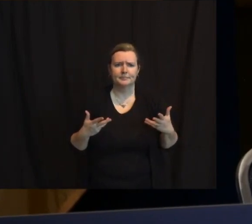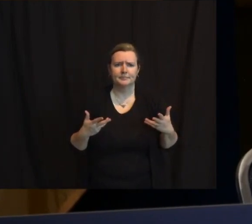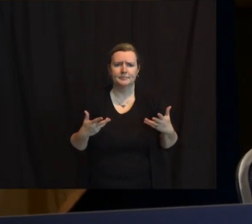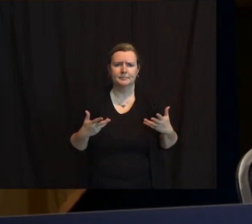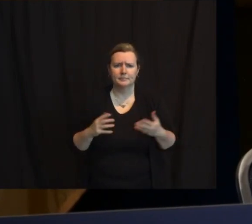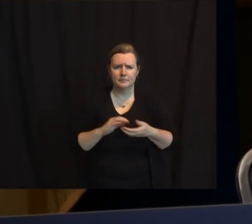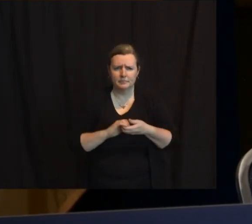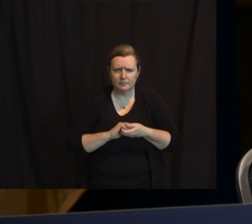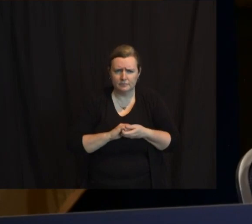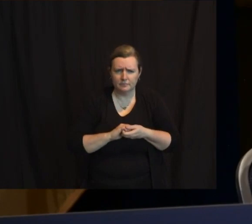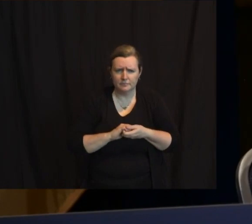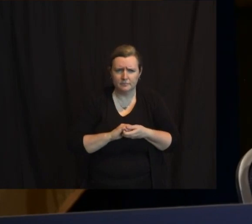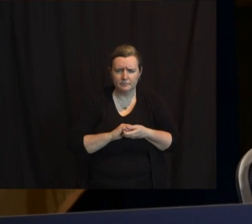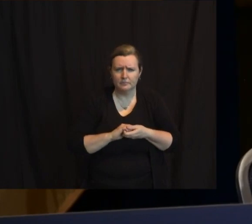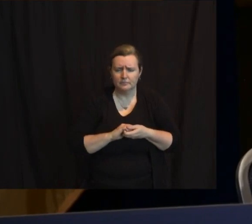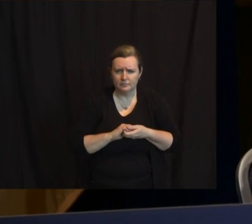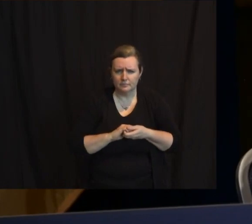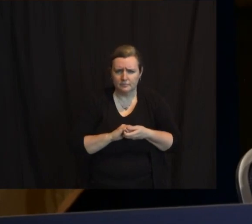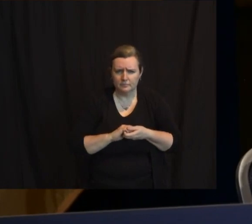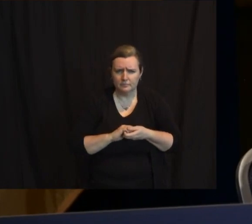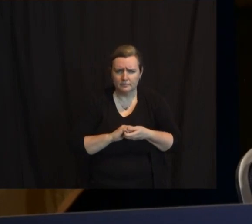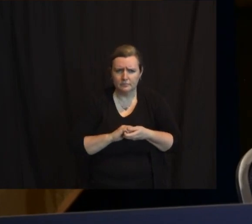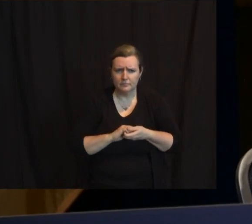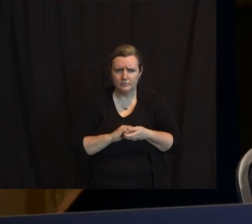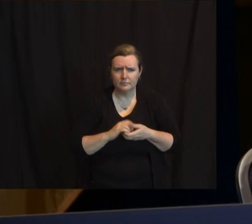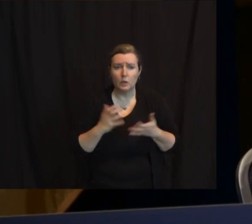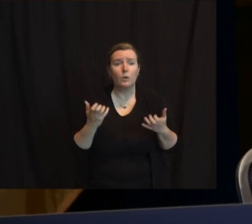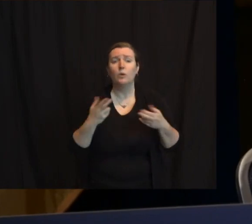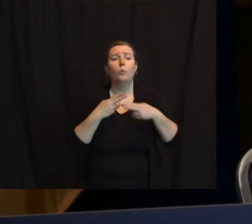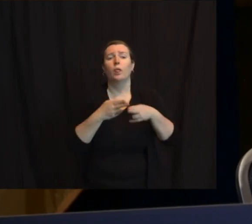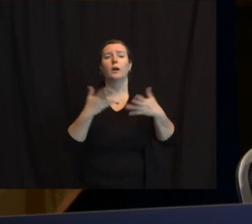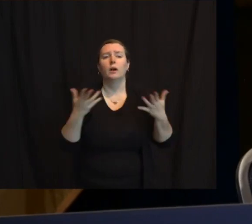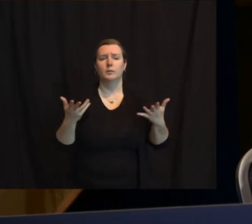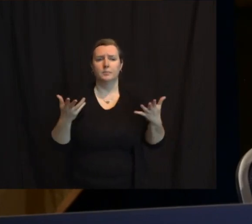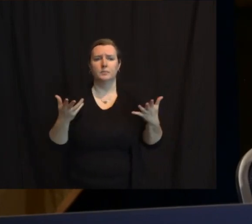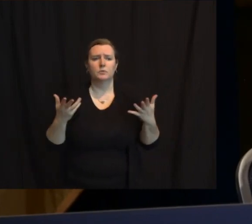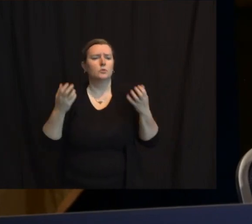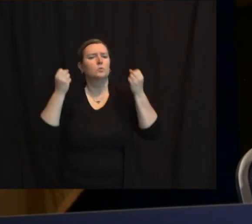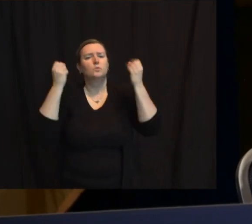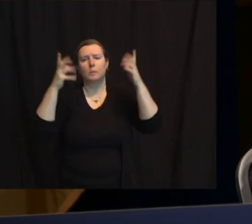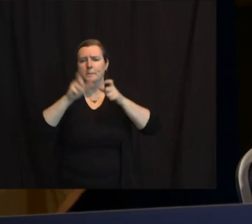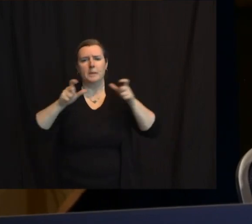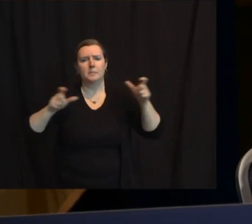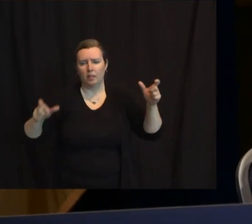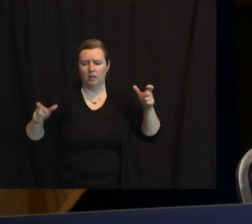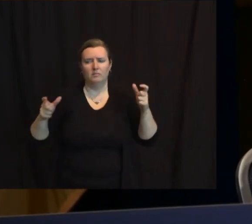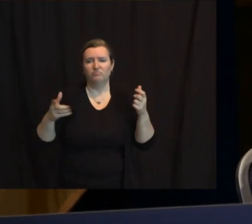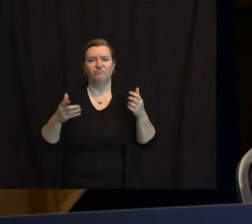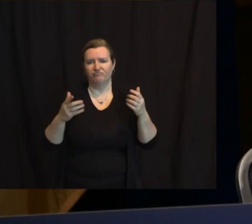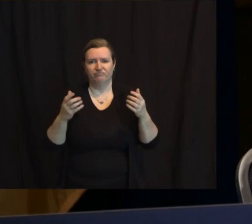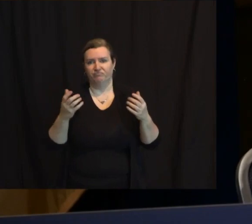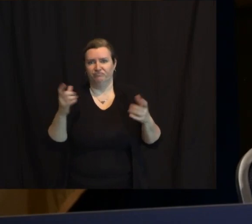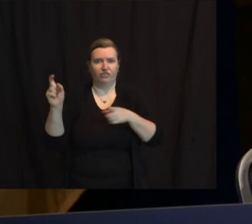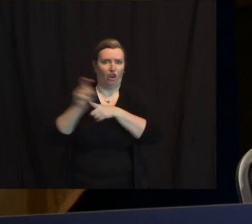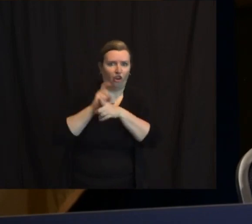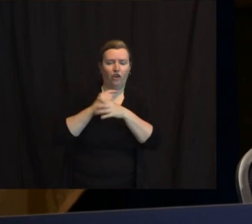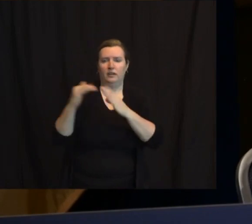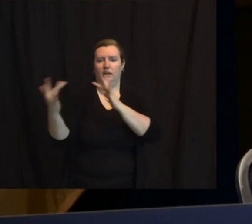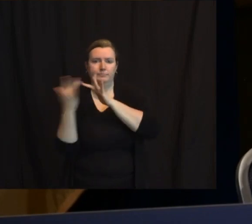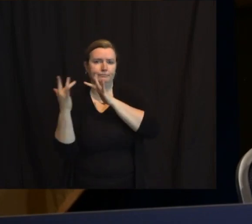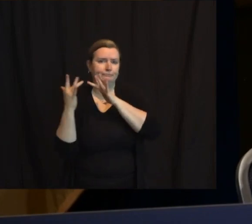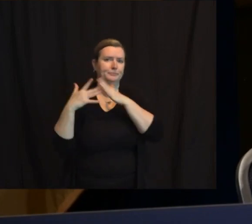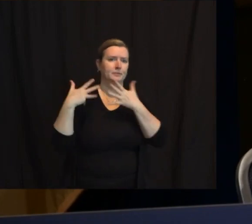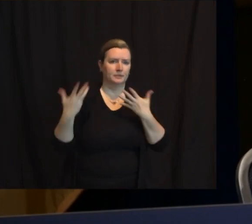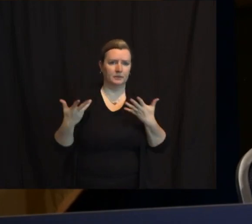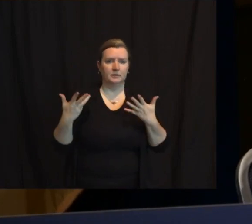is more, there's like Governor mentioned, there's a flood. In the end, those claimants would be having the same issues if this was 5 months ago. And